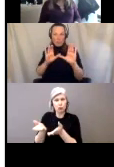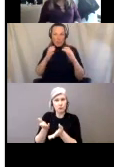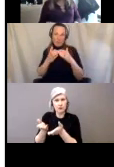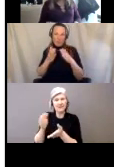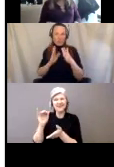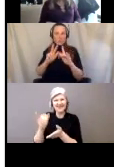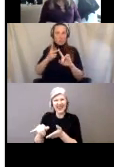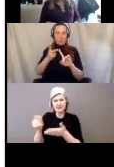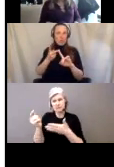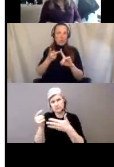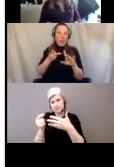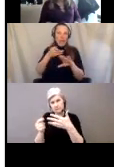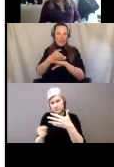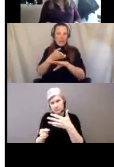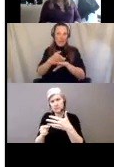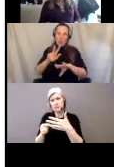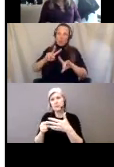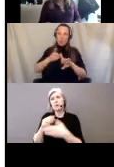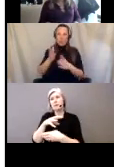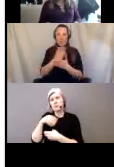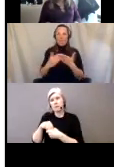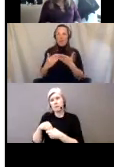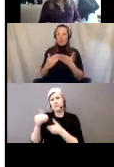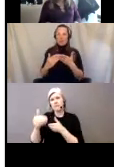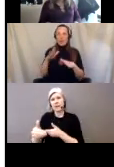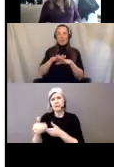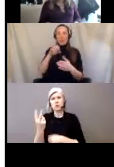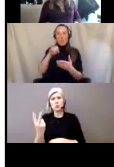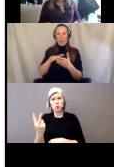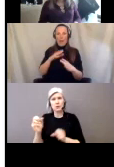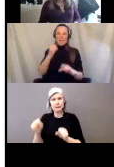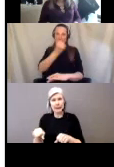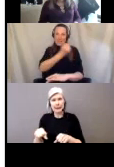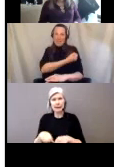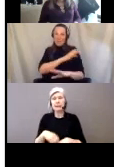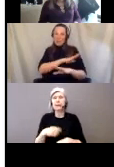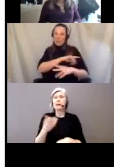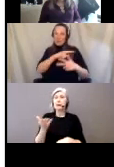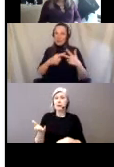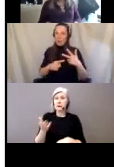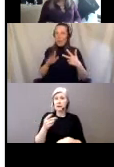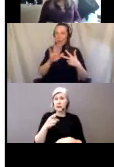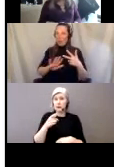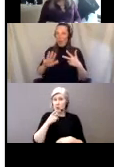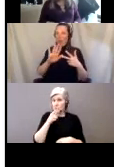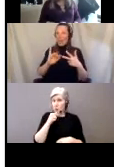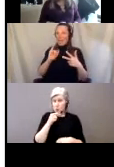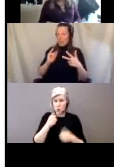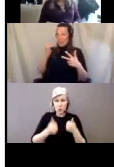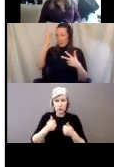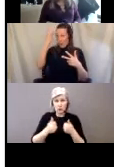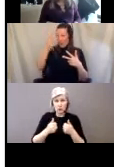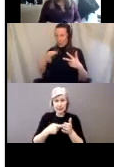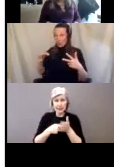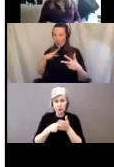then we can get more specific in terms of who are essential workers and what chronic health conditions. But all that information is available